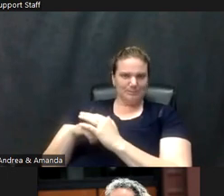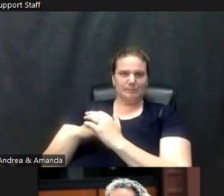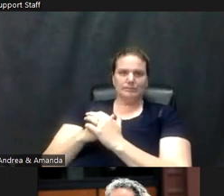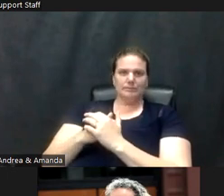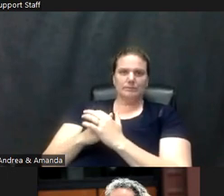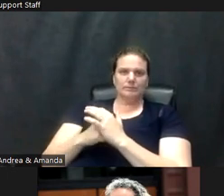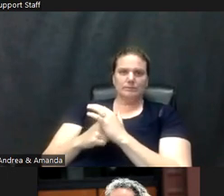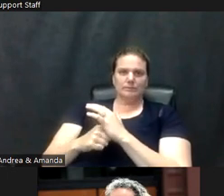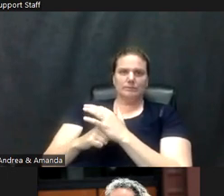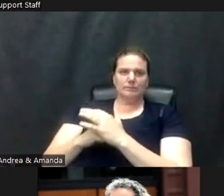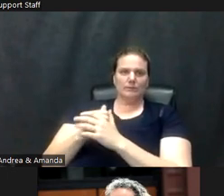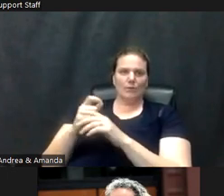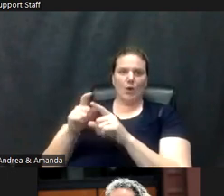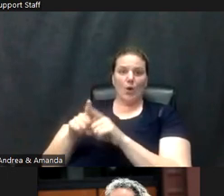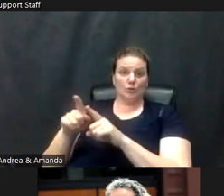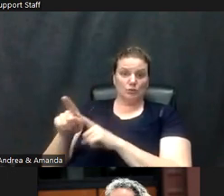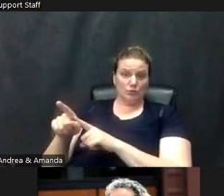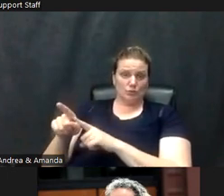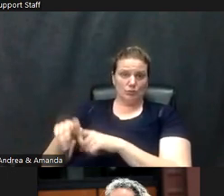In addition to that,